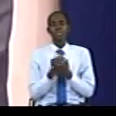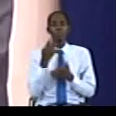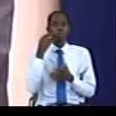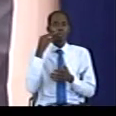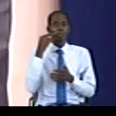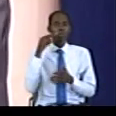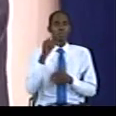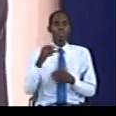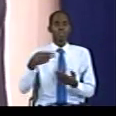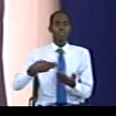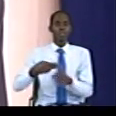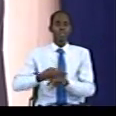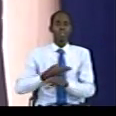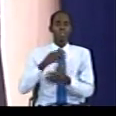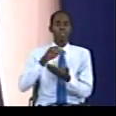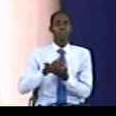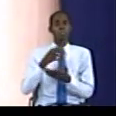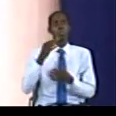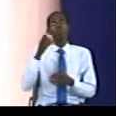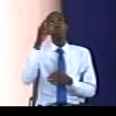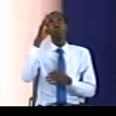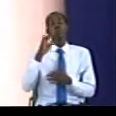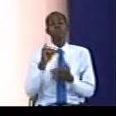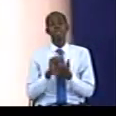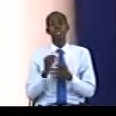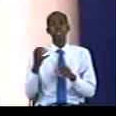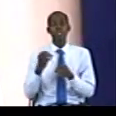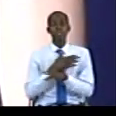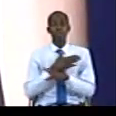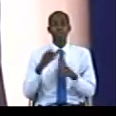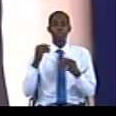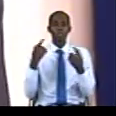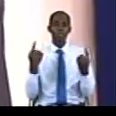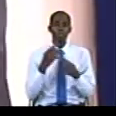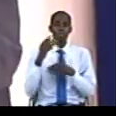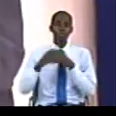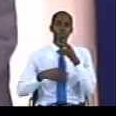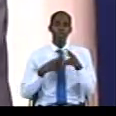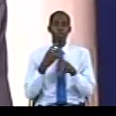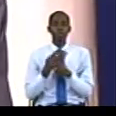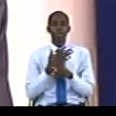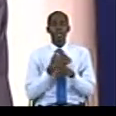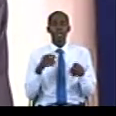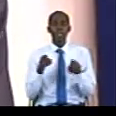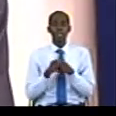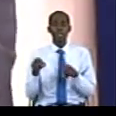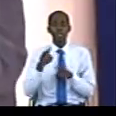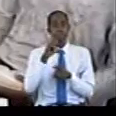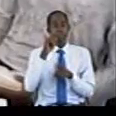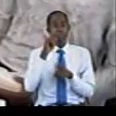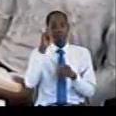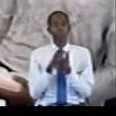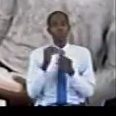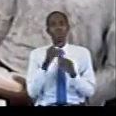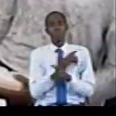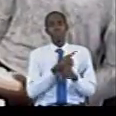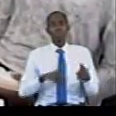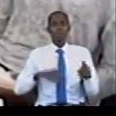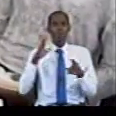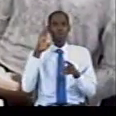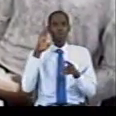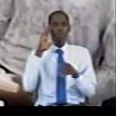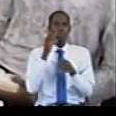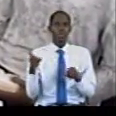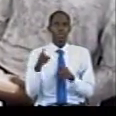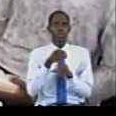we take the sin of the world away. And as they believe, the Lord will save them. The